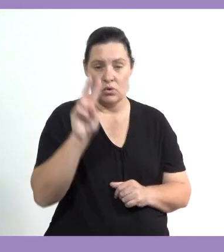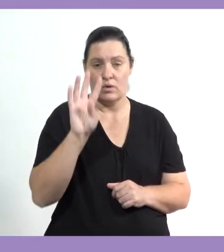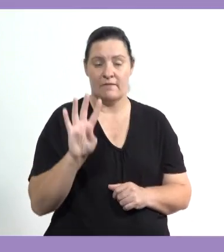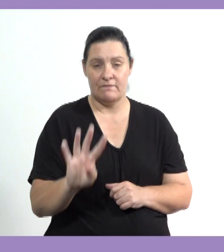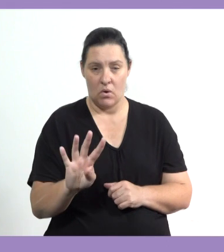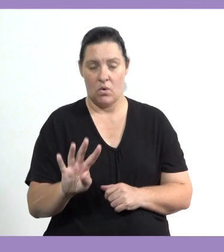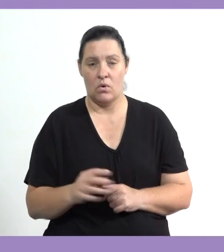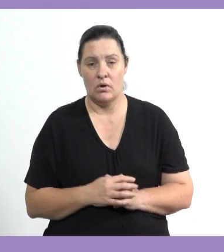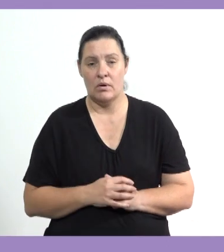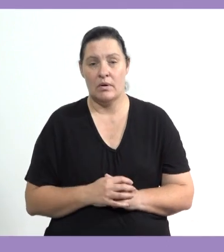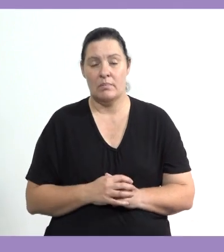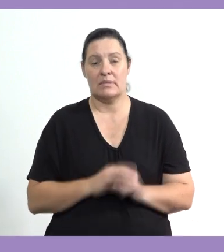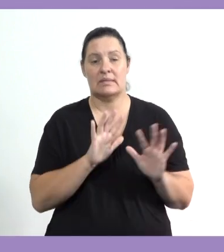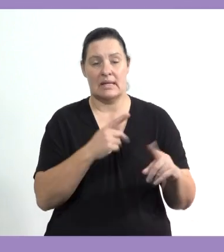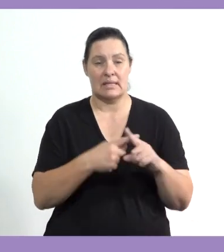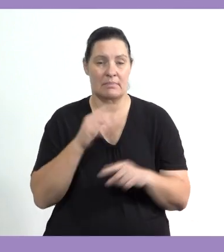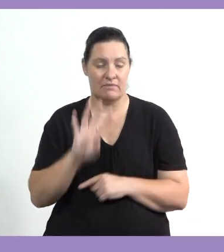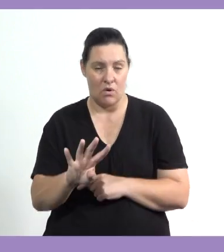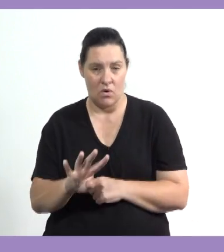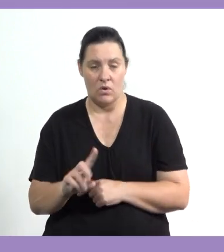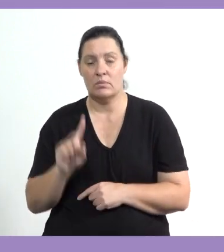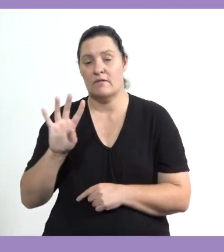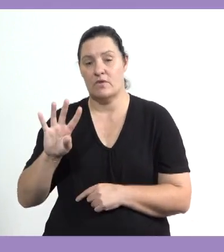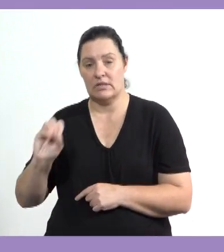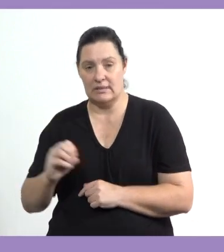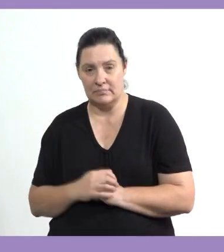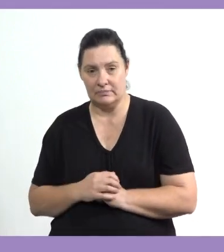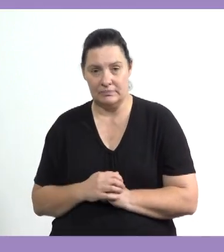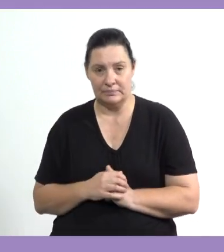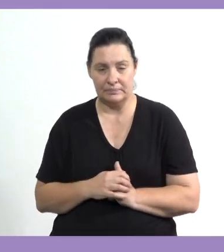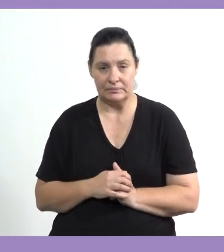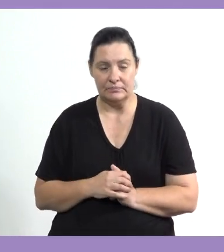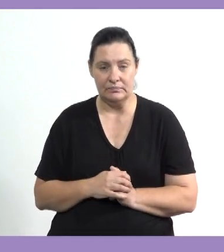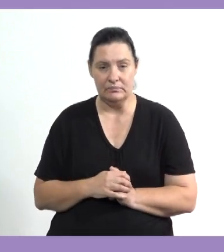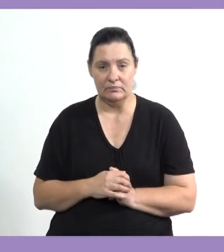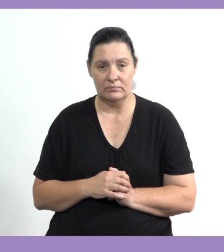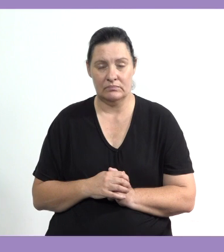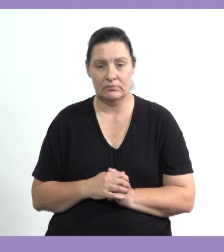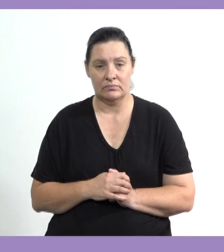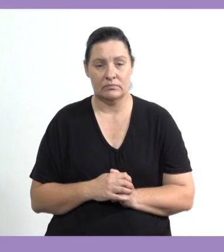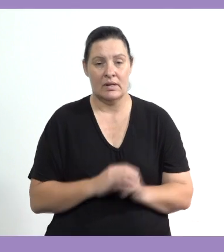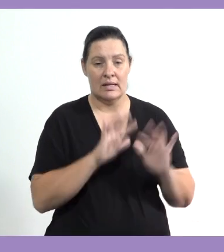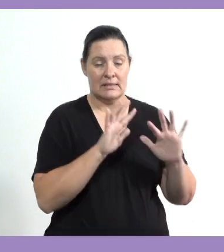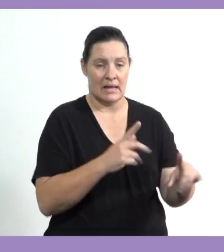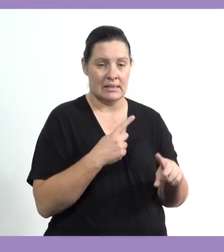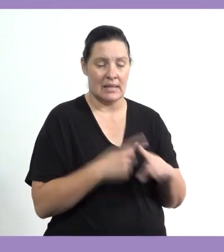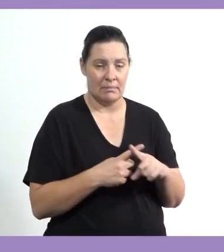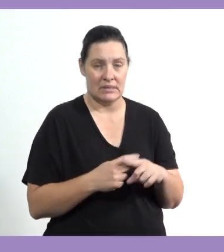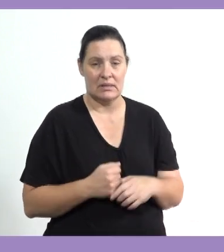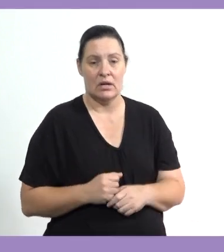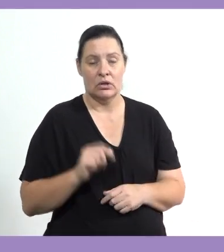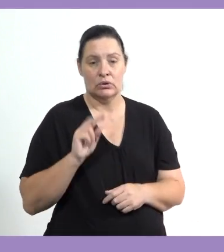2 is 4. So that is going to be 10 multiplied by 4, which is going to be 40. And then we have